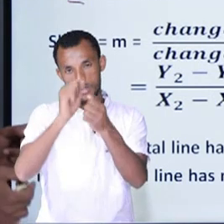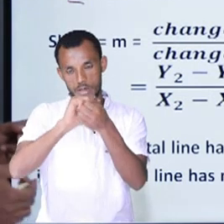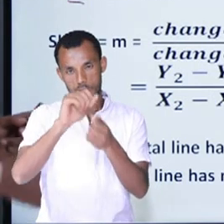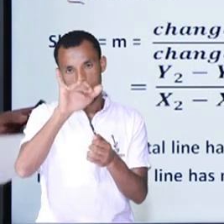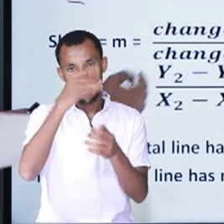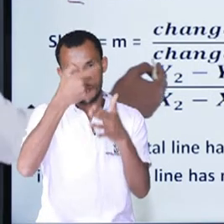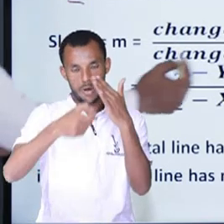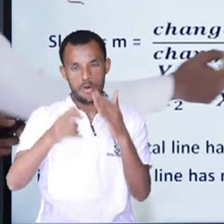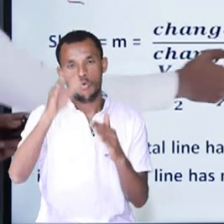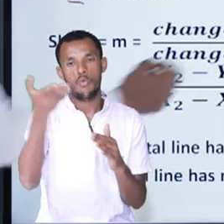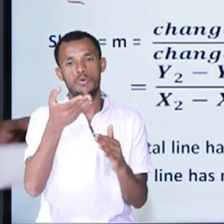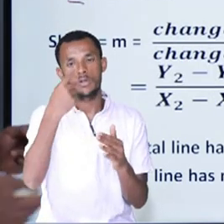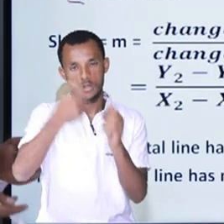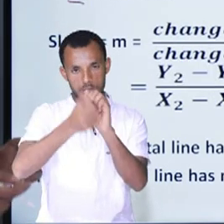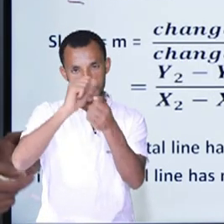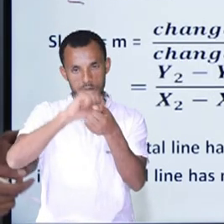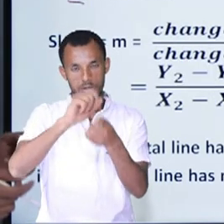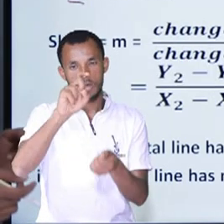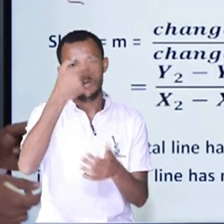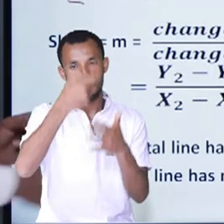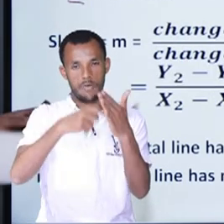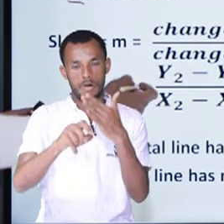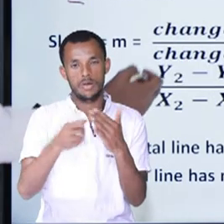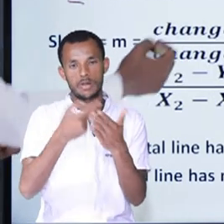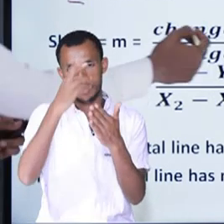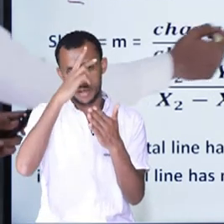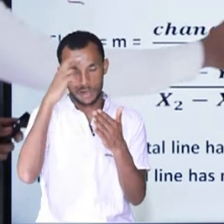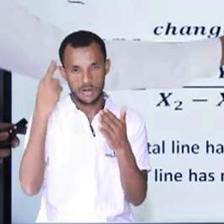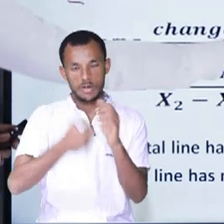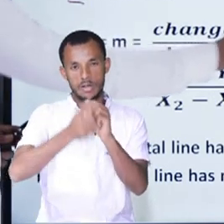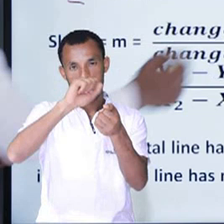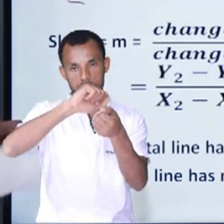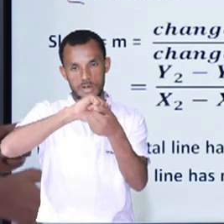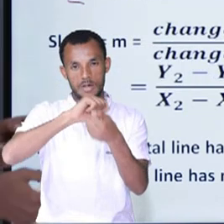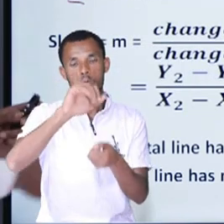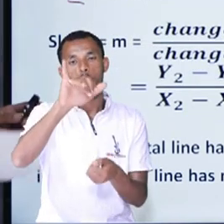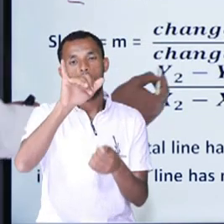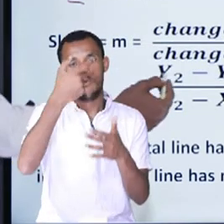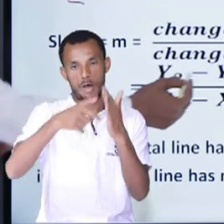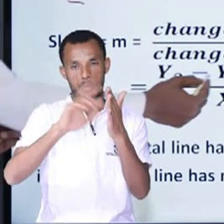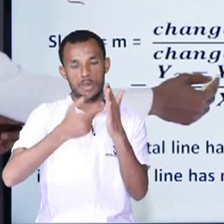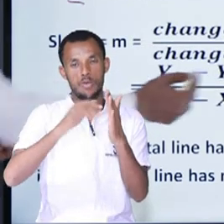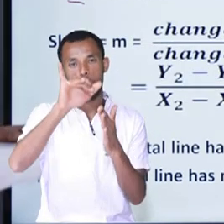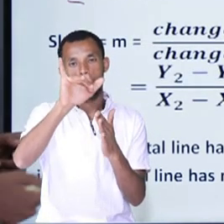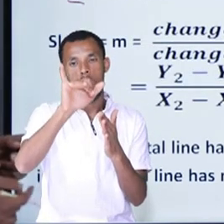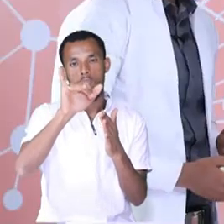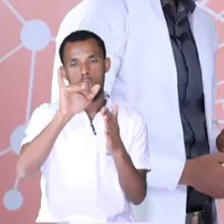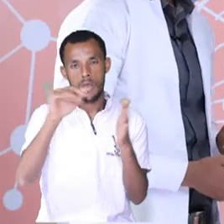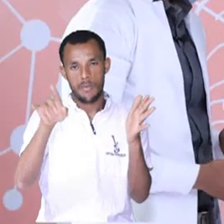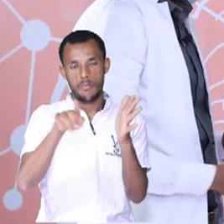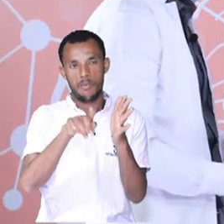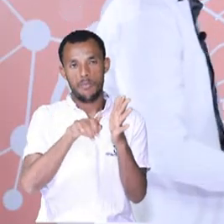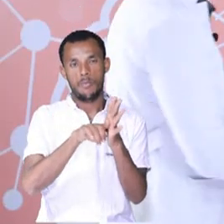y value over the change in x value. In the case of change in y value means y2